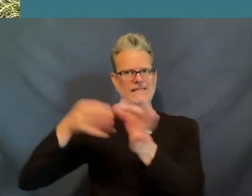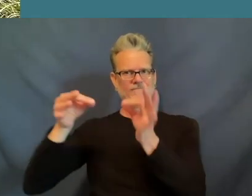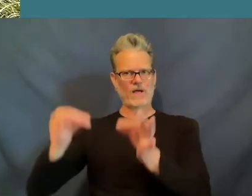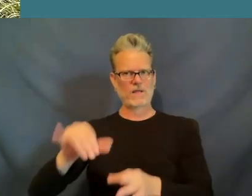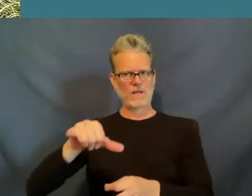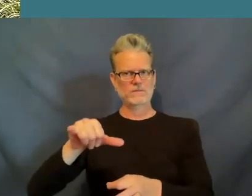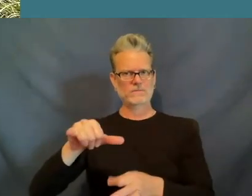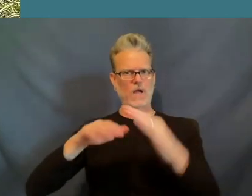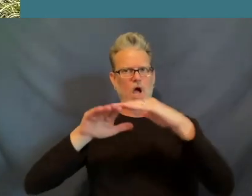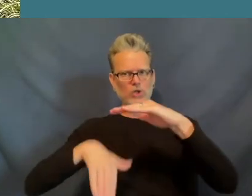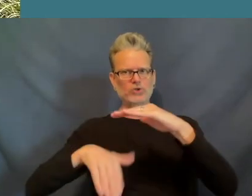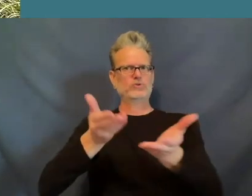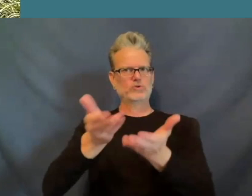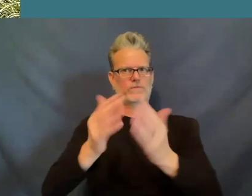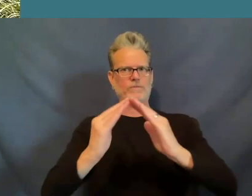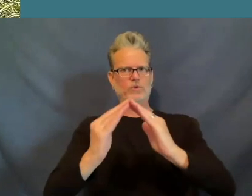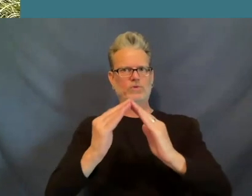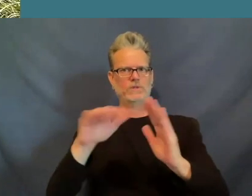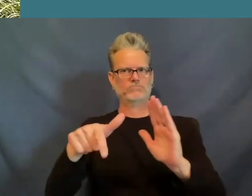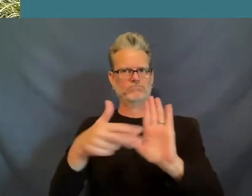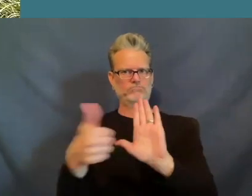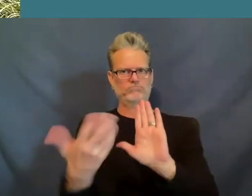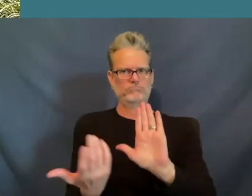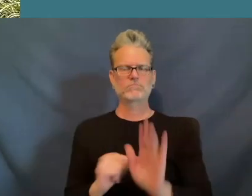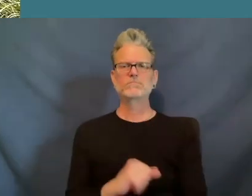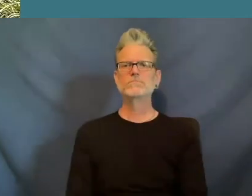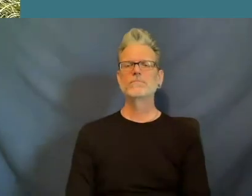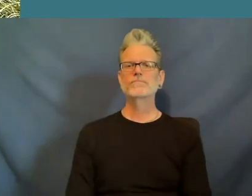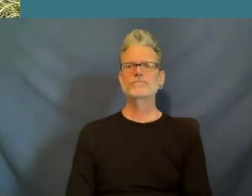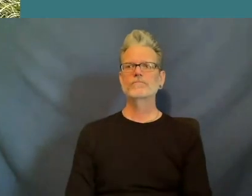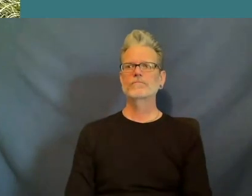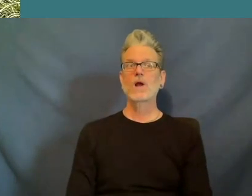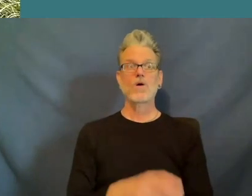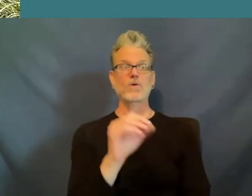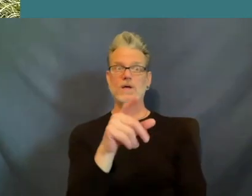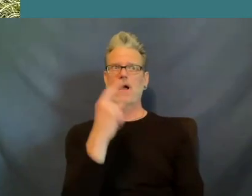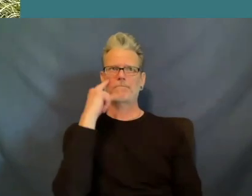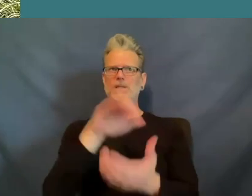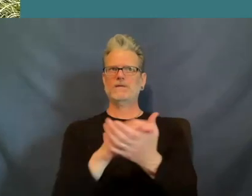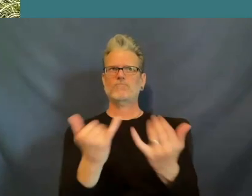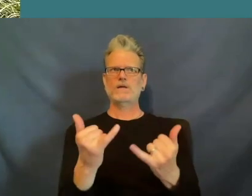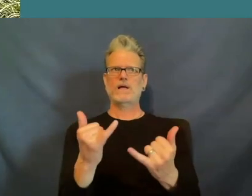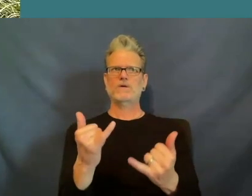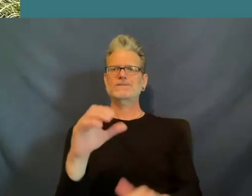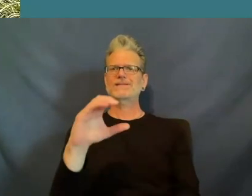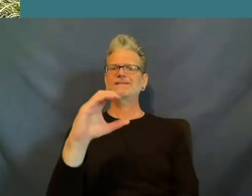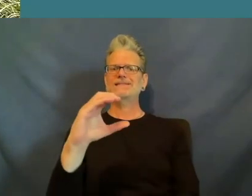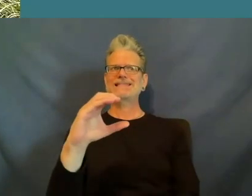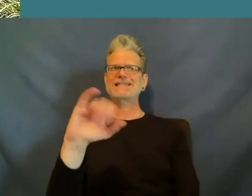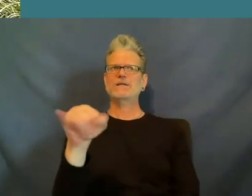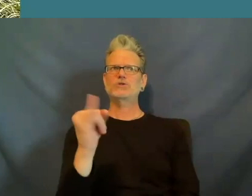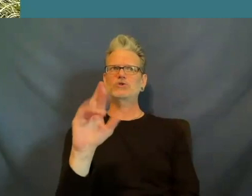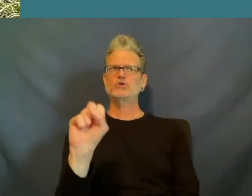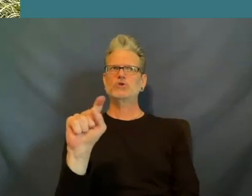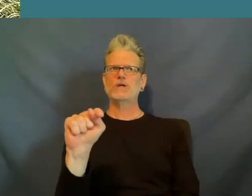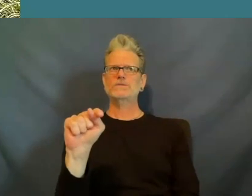or what strategies? I believe right now we're still using the CGEST tool. So I don't know if